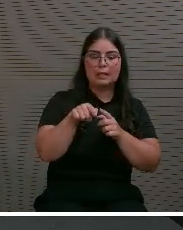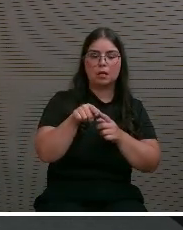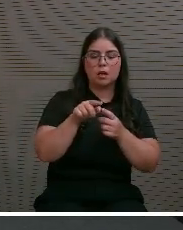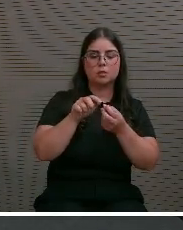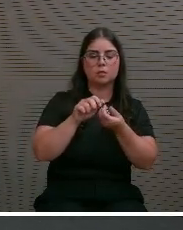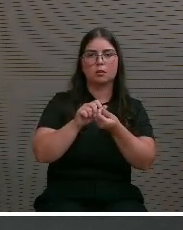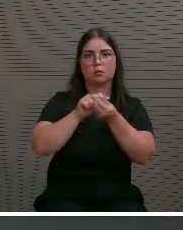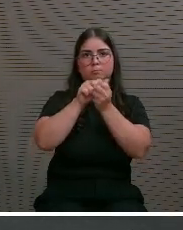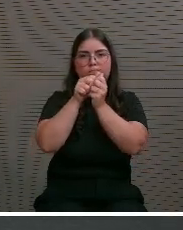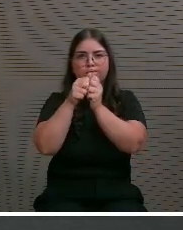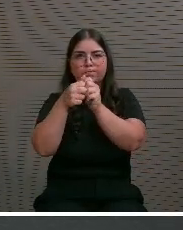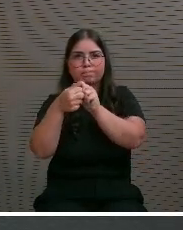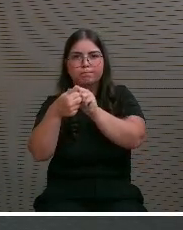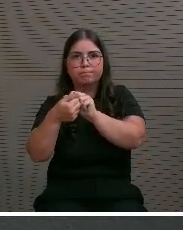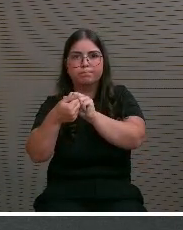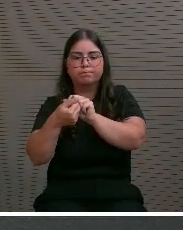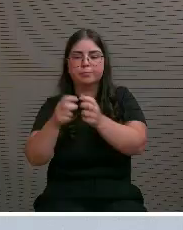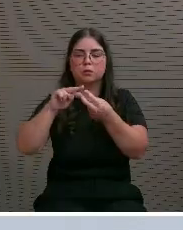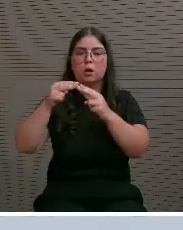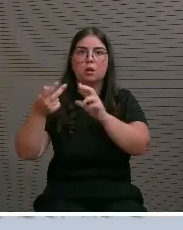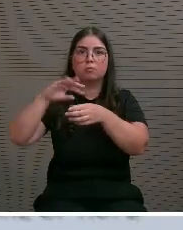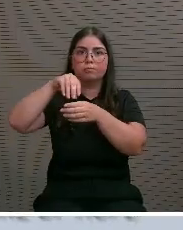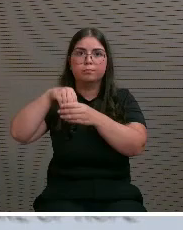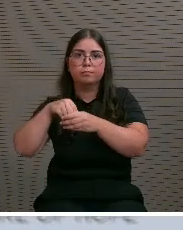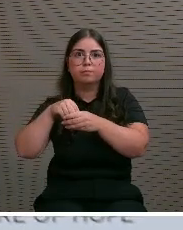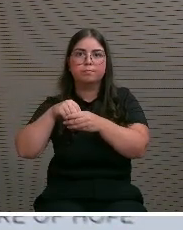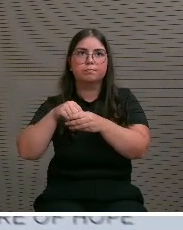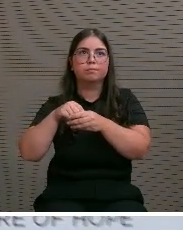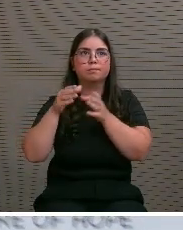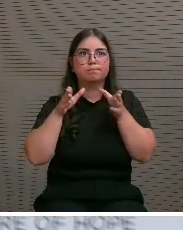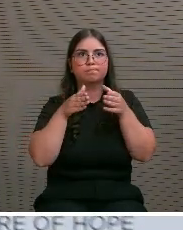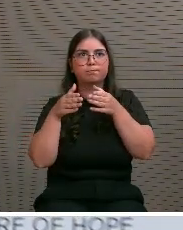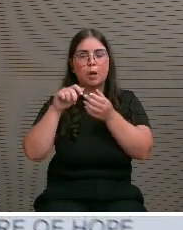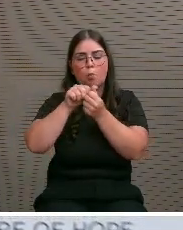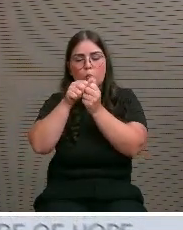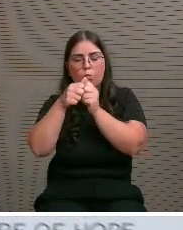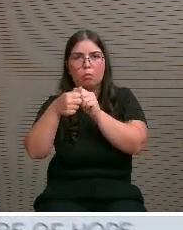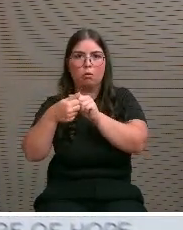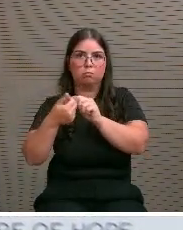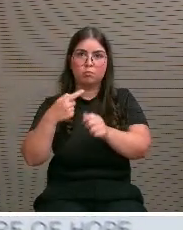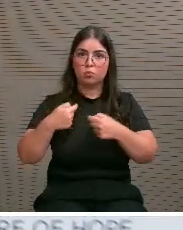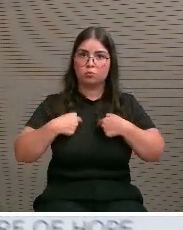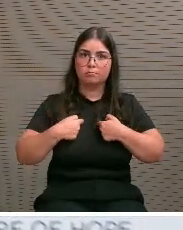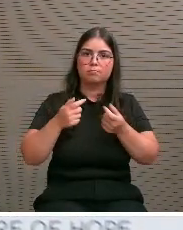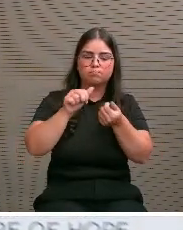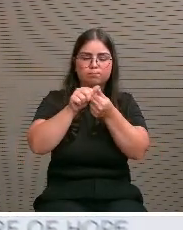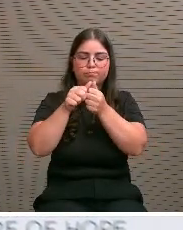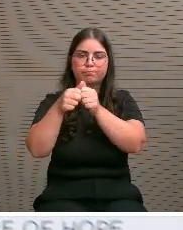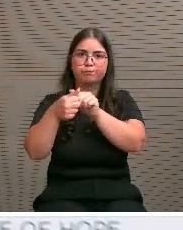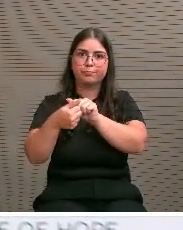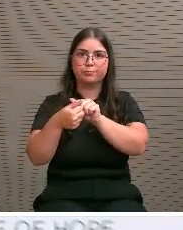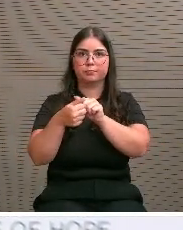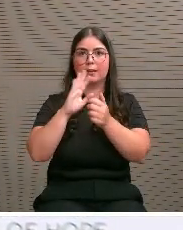bacterium to move a gene that we wanted. We didn't always know where it went. In fact, most of the time we didn't know where it